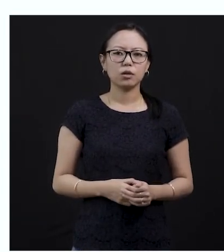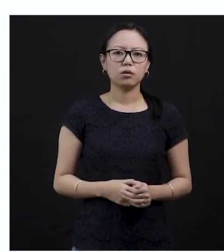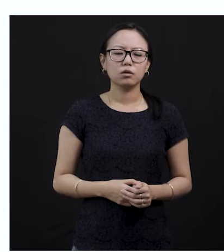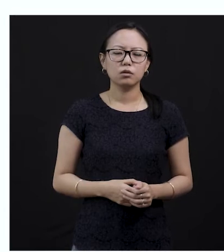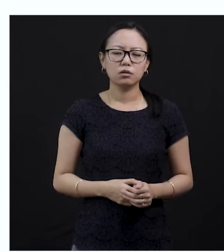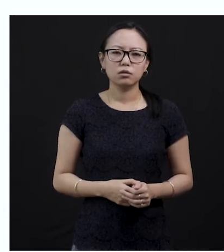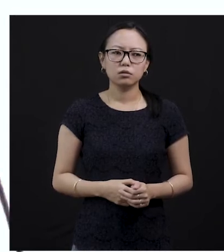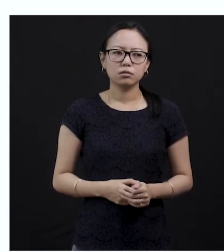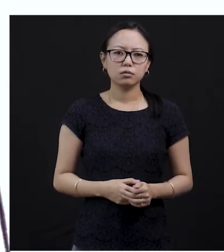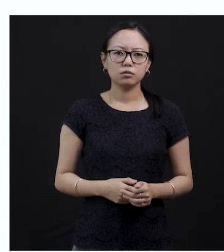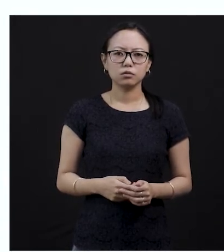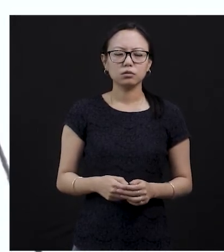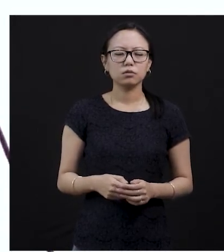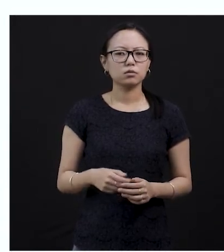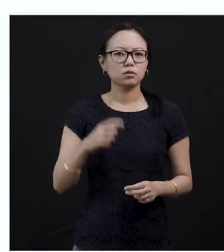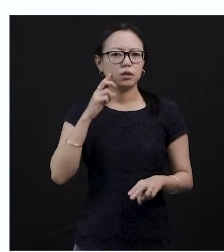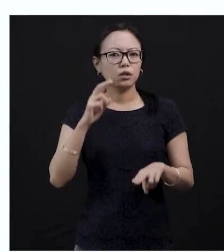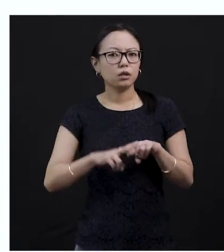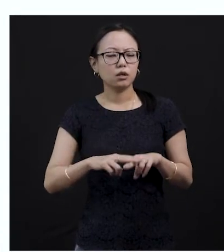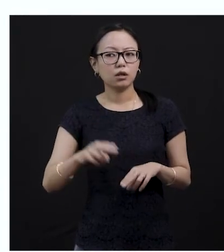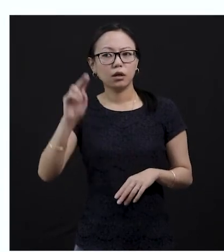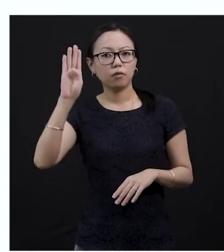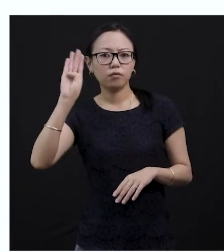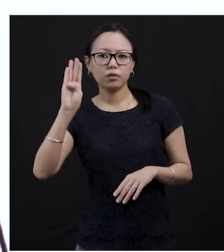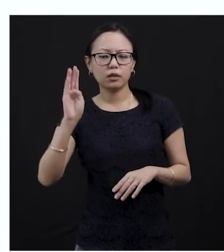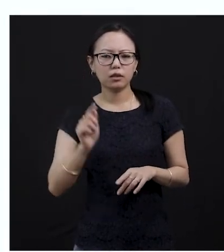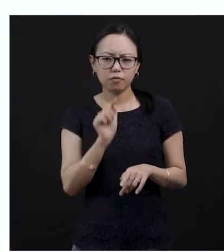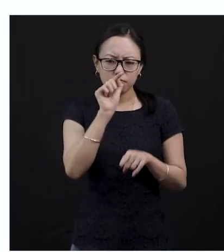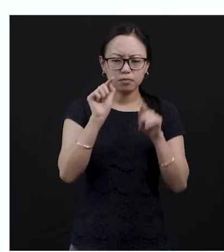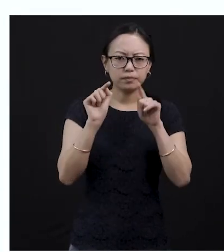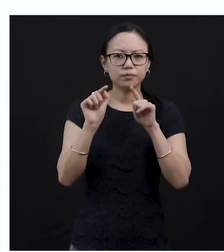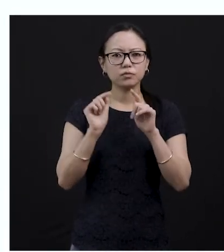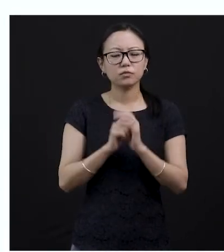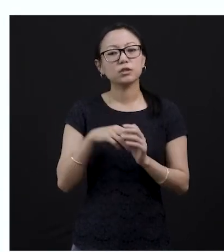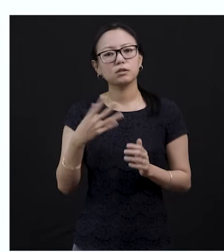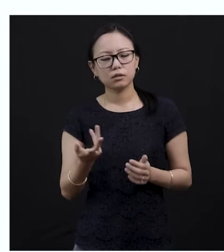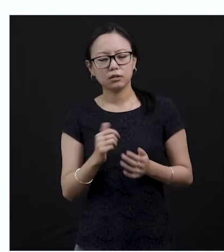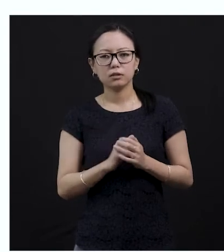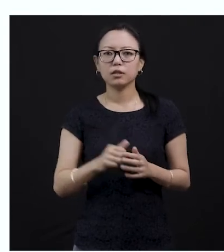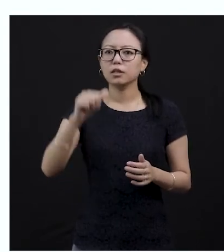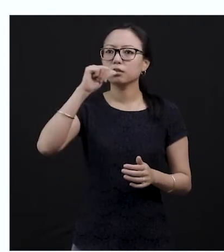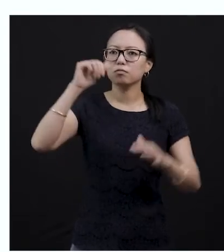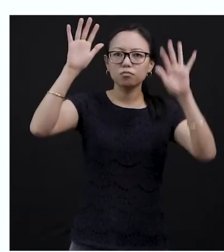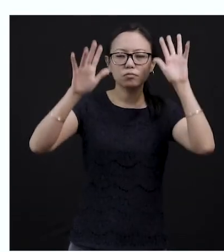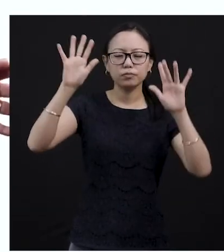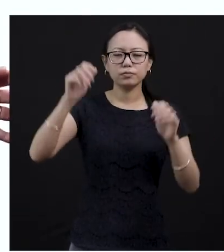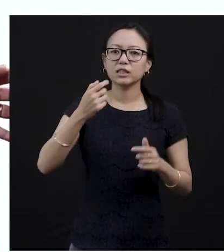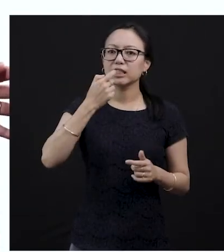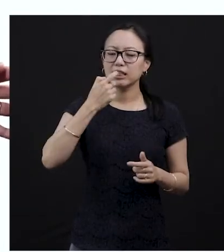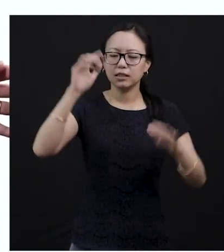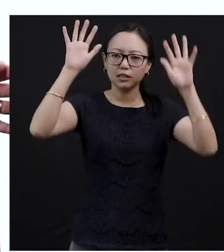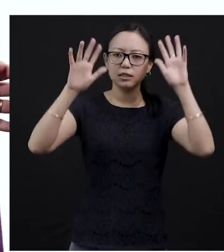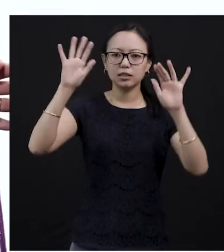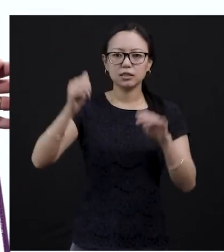on them, they can, you know, easily slide, they can easily slide off their leaves and keep themselves